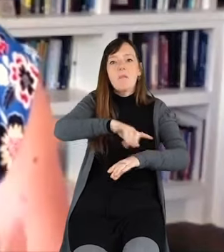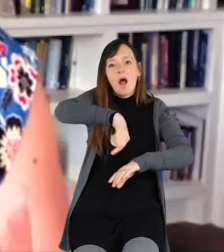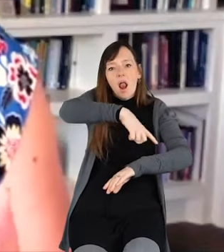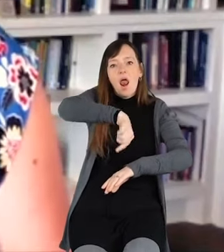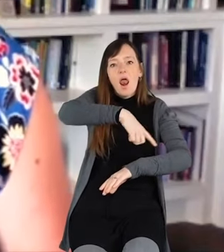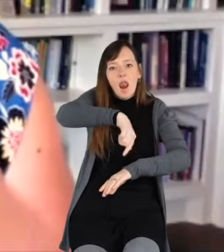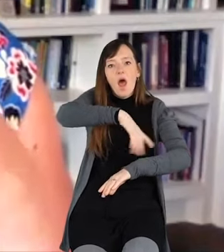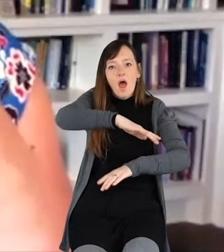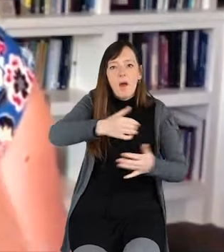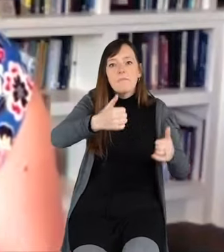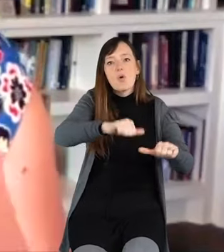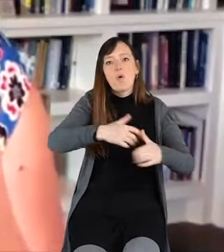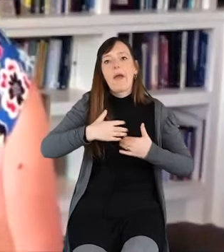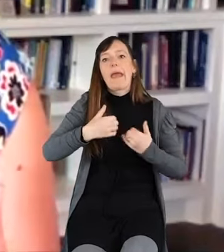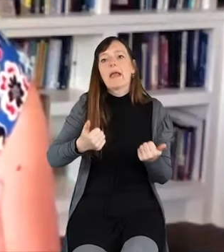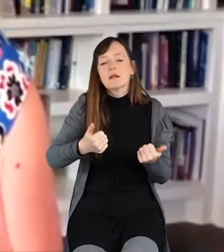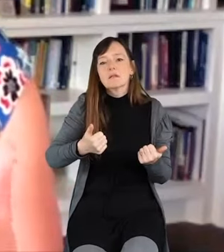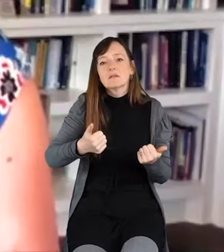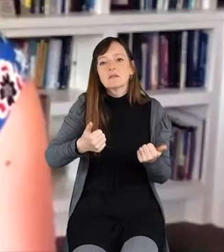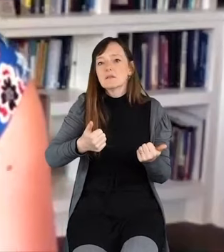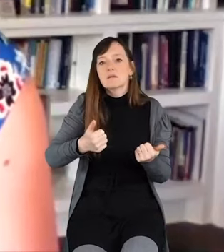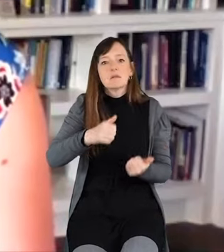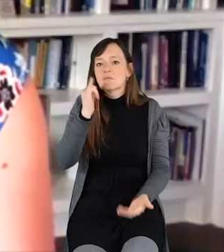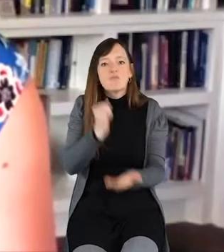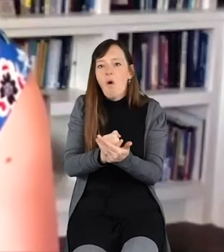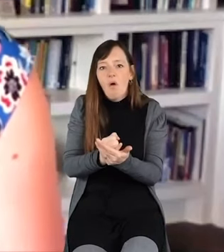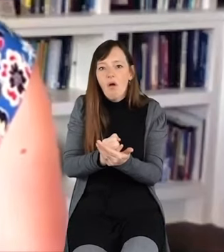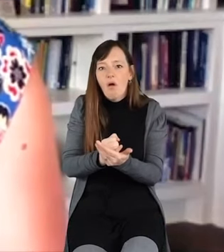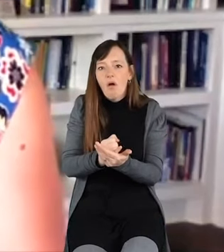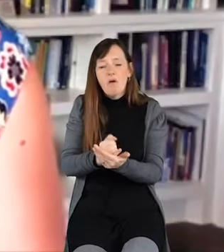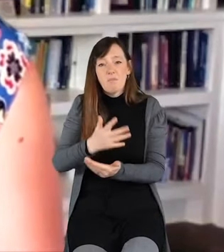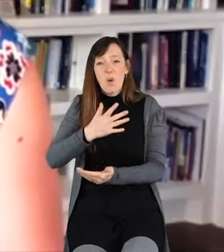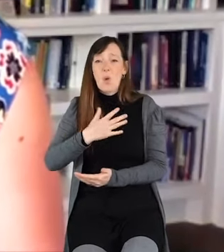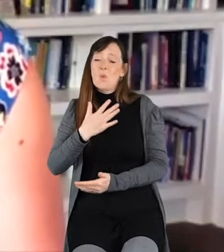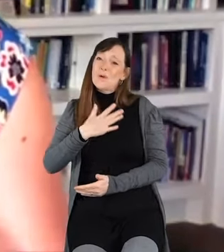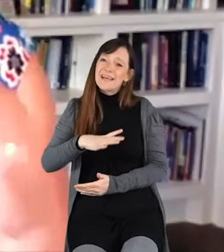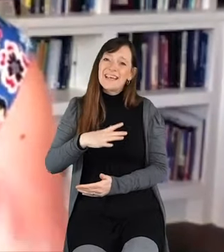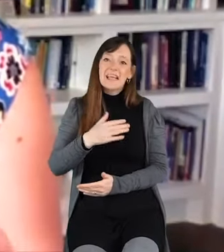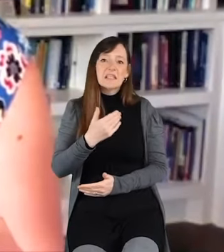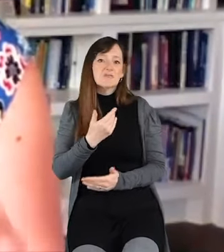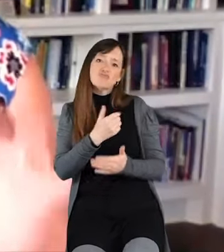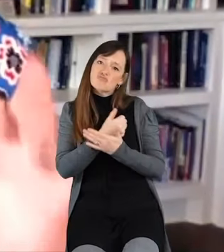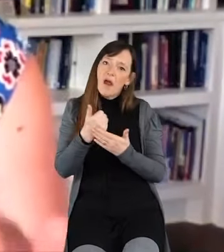we need is a steady diet of the Word of God, because the Holy Spirit uses the